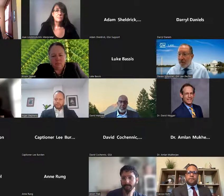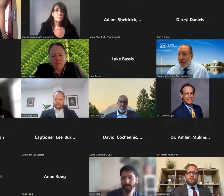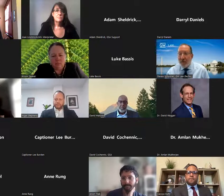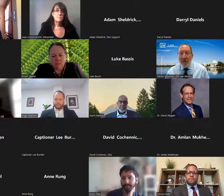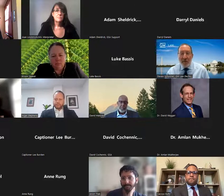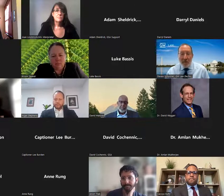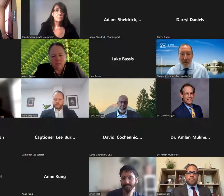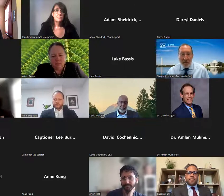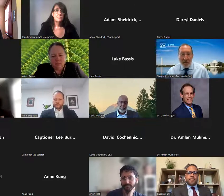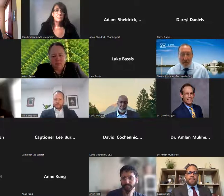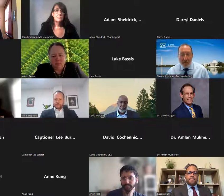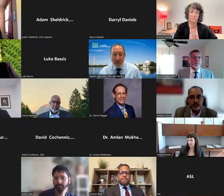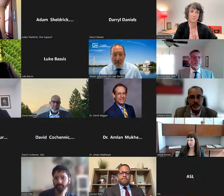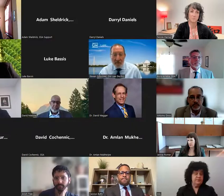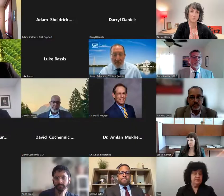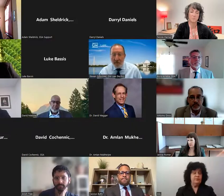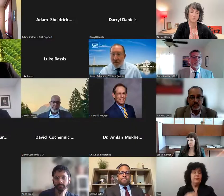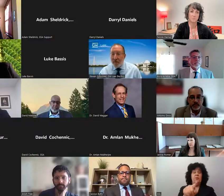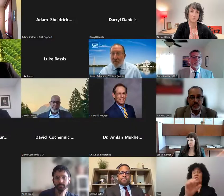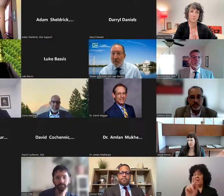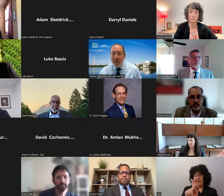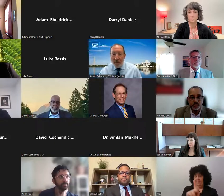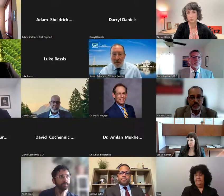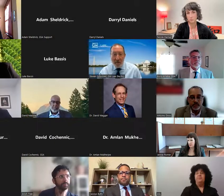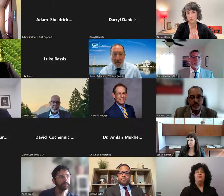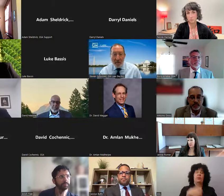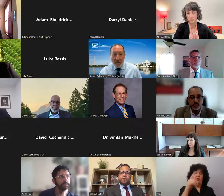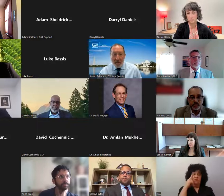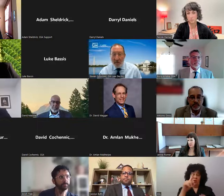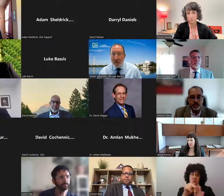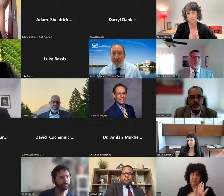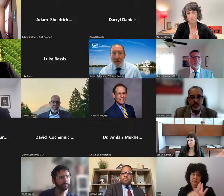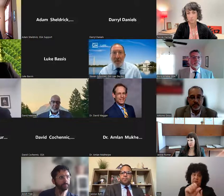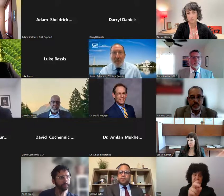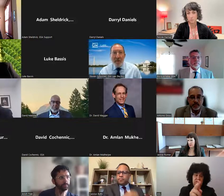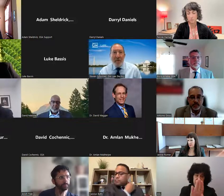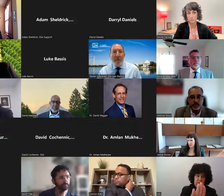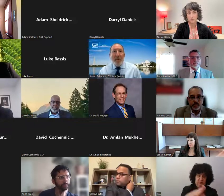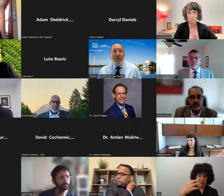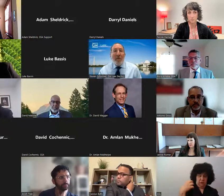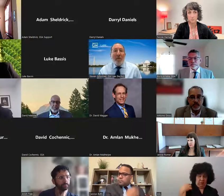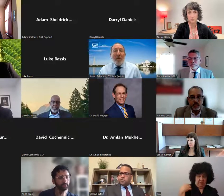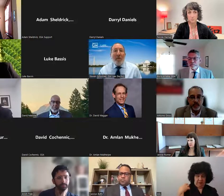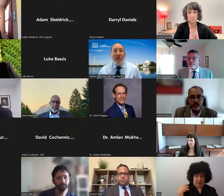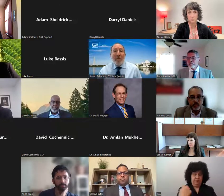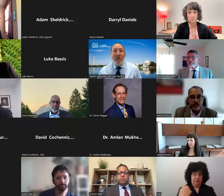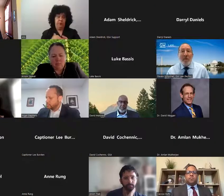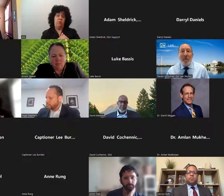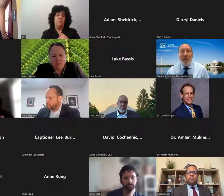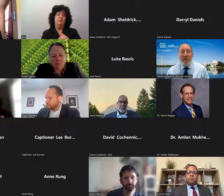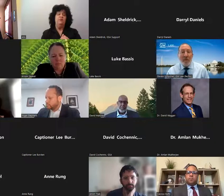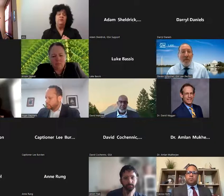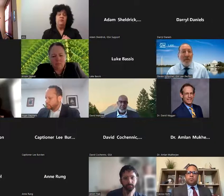the policy subcommittee, when I talked about the three buckets of how you incorporate sustainability, I